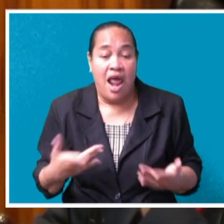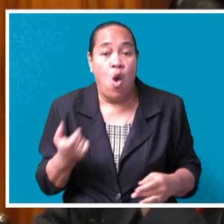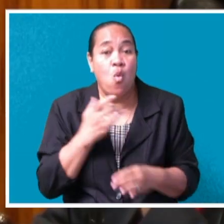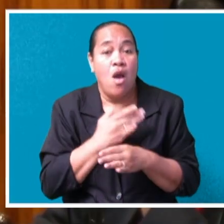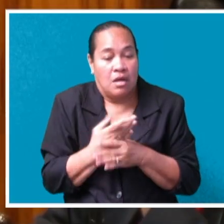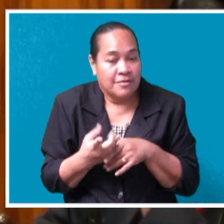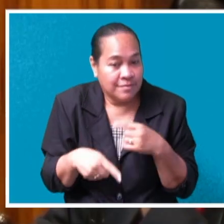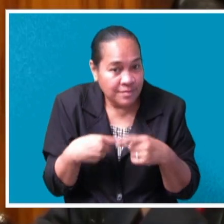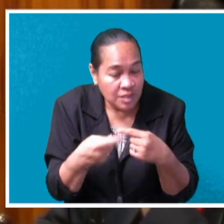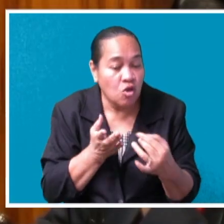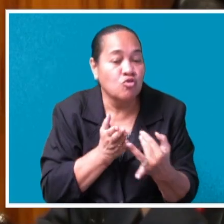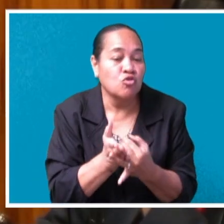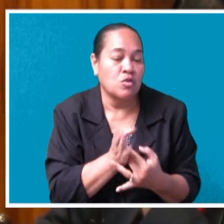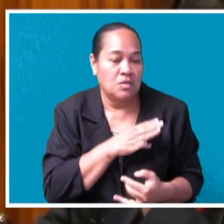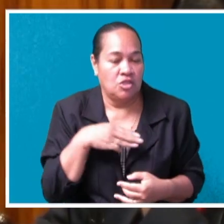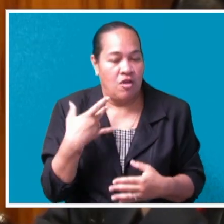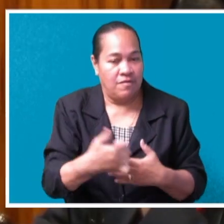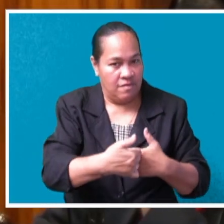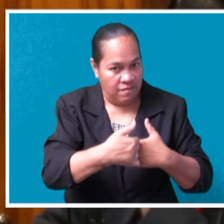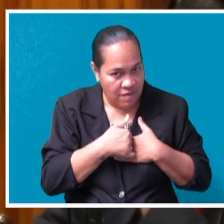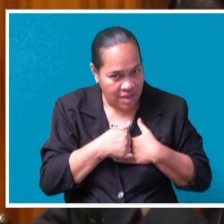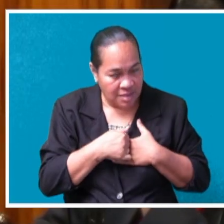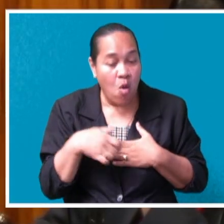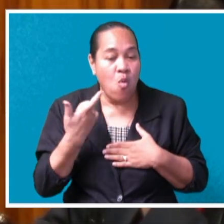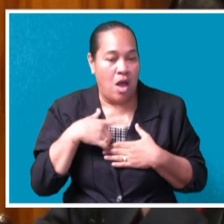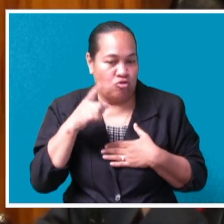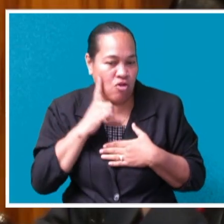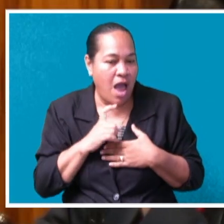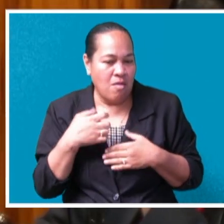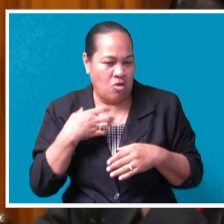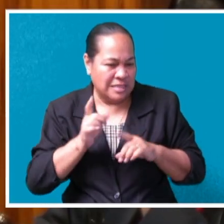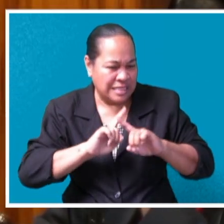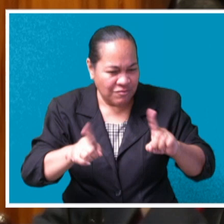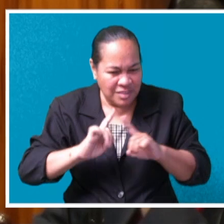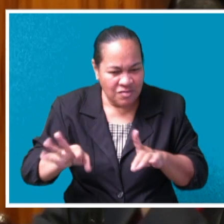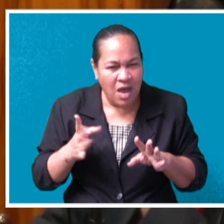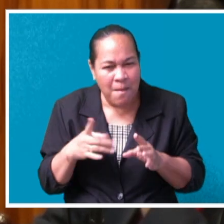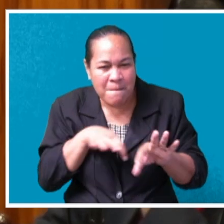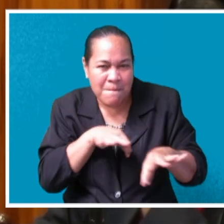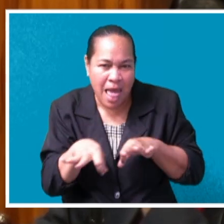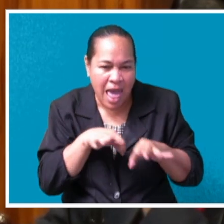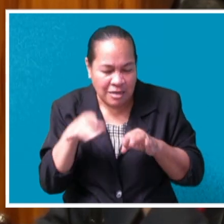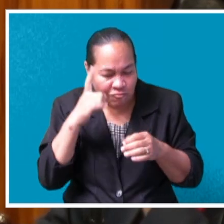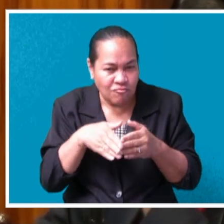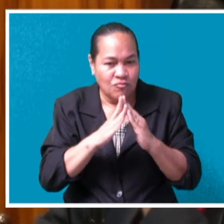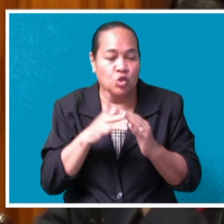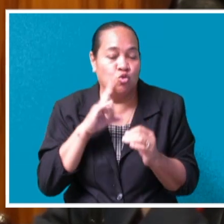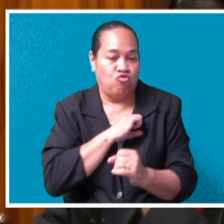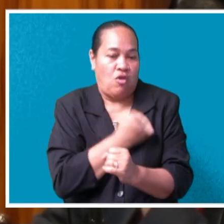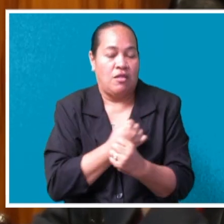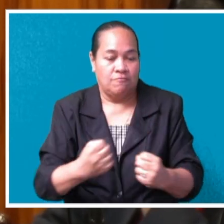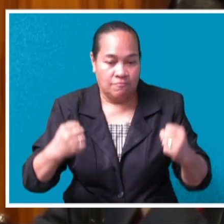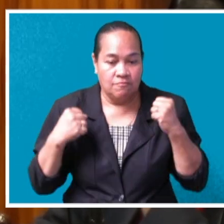Ministry of Defence and Veterans Affairs to advance a number of strategic initiatives that will strengthen the country's